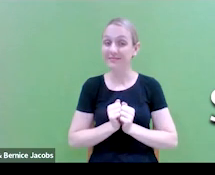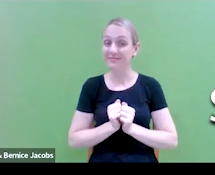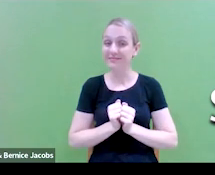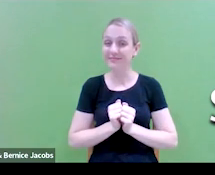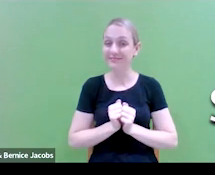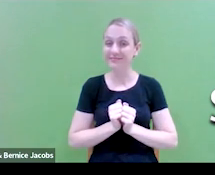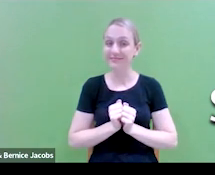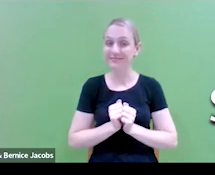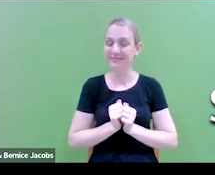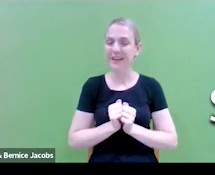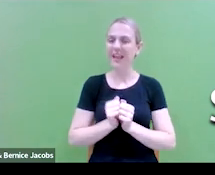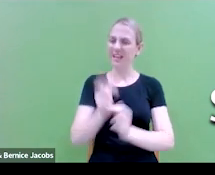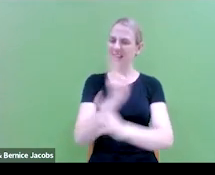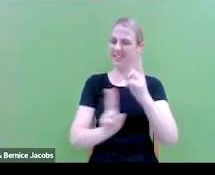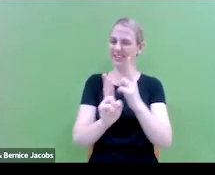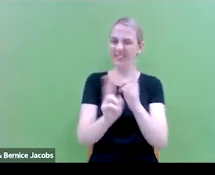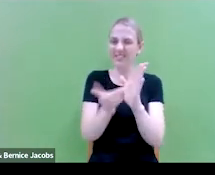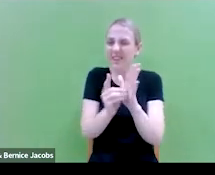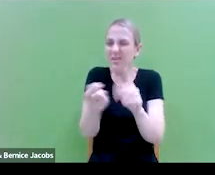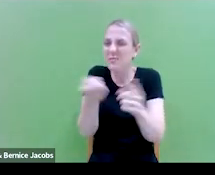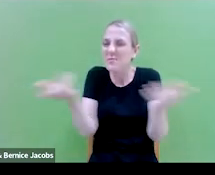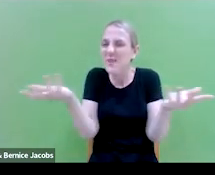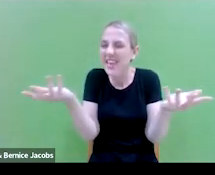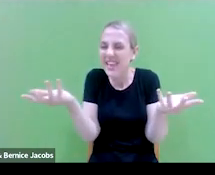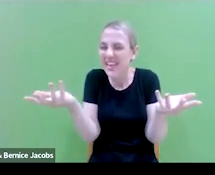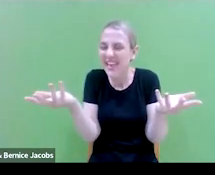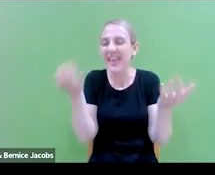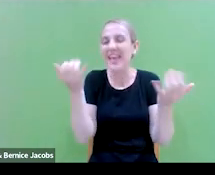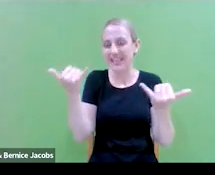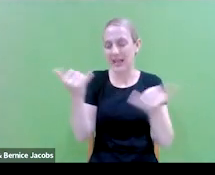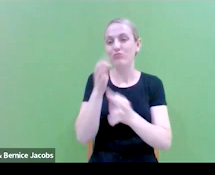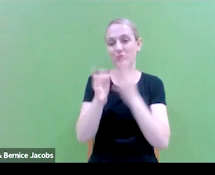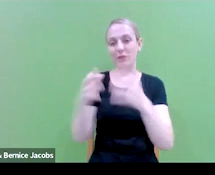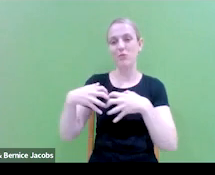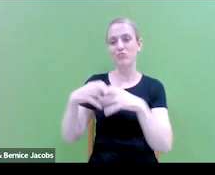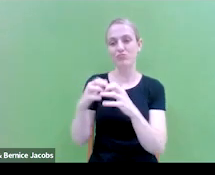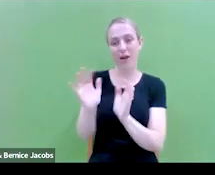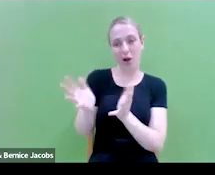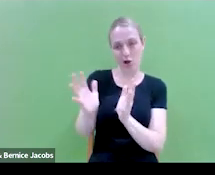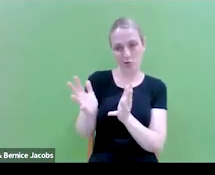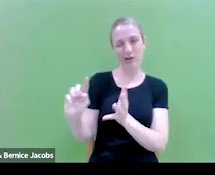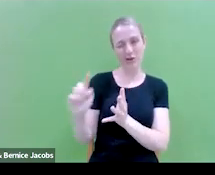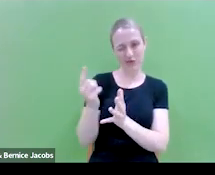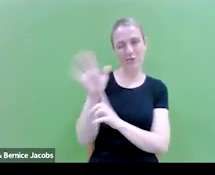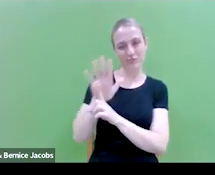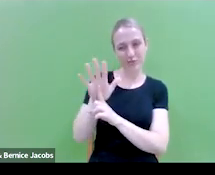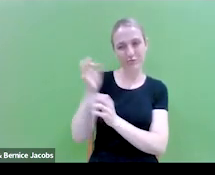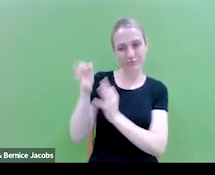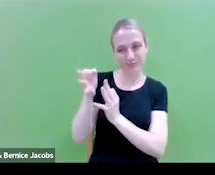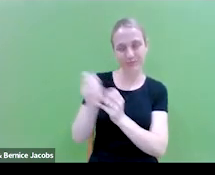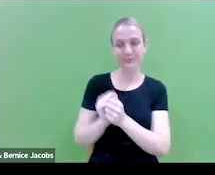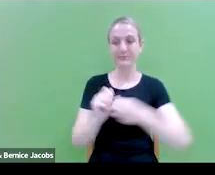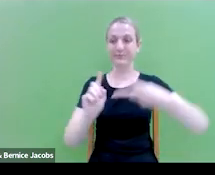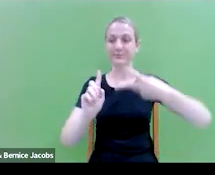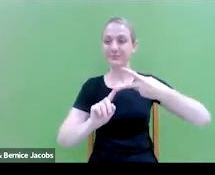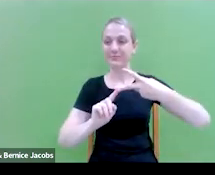so where does universal design come from? So a little bit about the origins. It's important to understand that when we start off. Then I'm going to speak